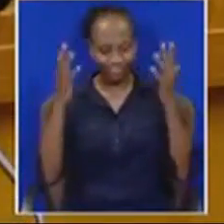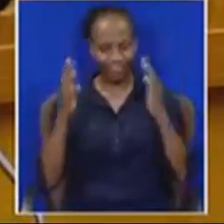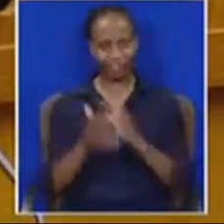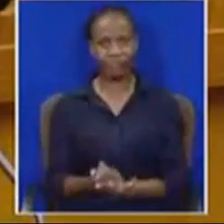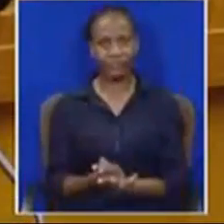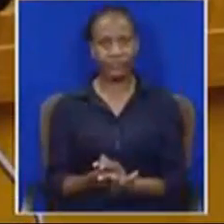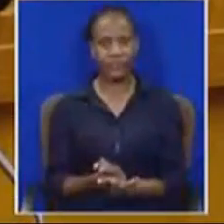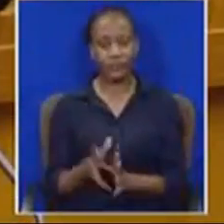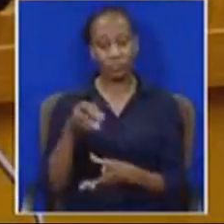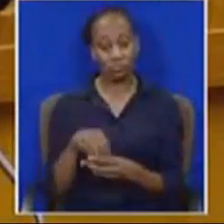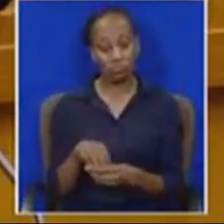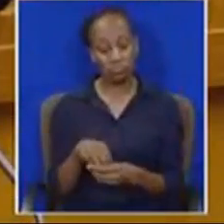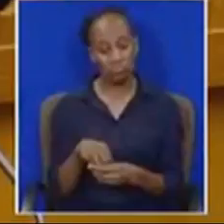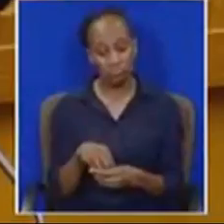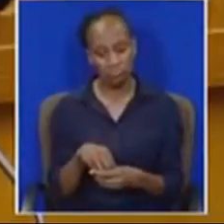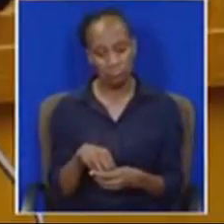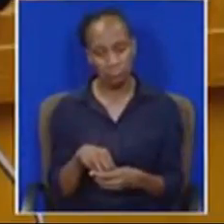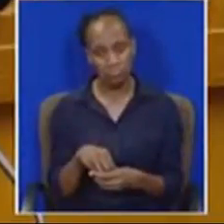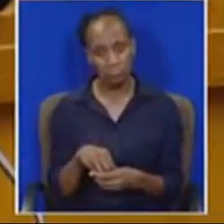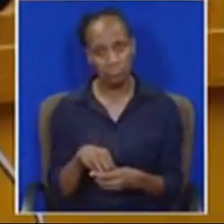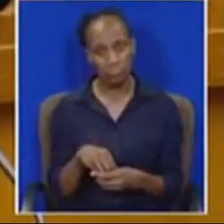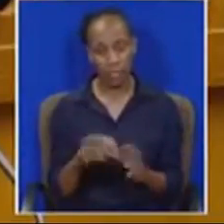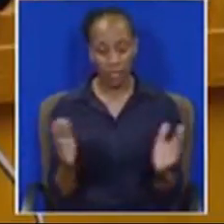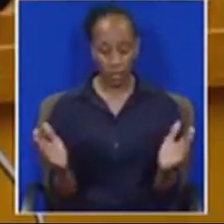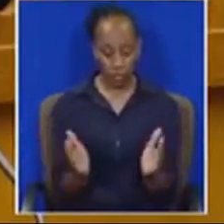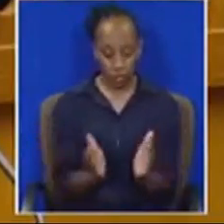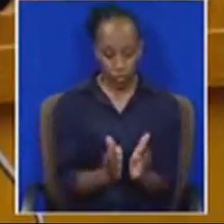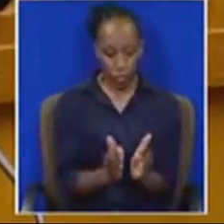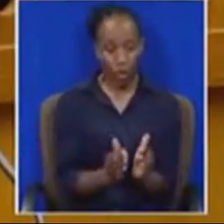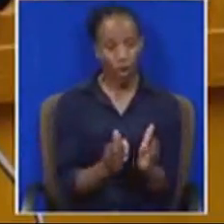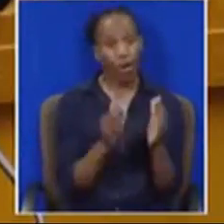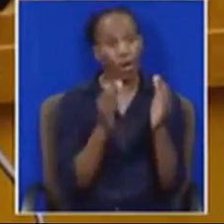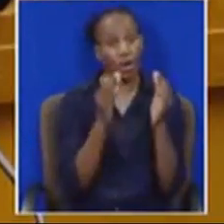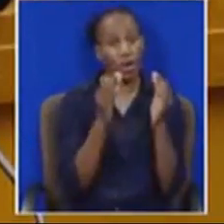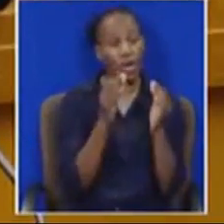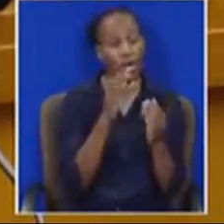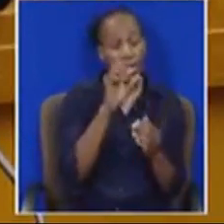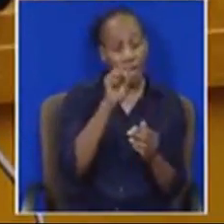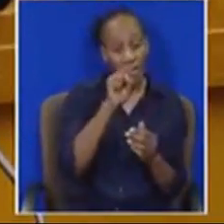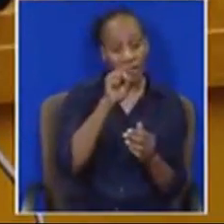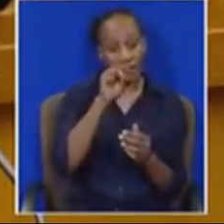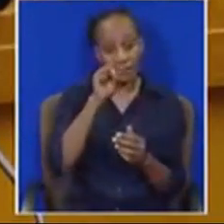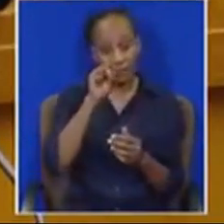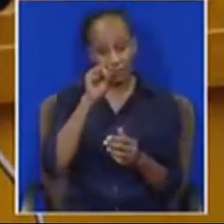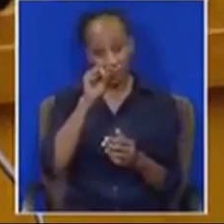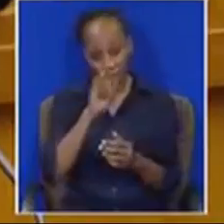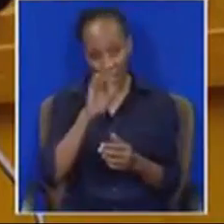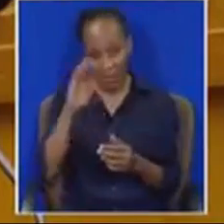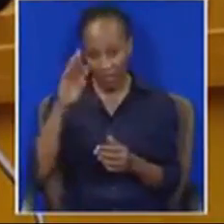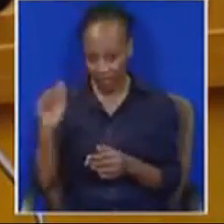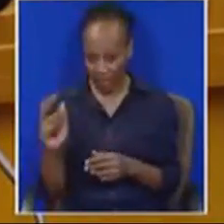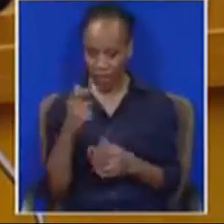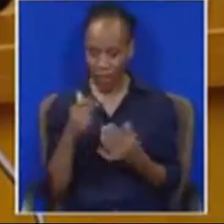Among other things, the Small Enterprise Finance Agency, SEFA, has launched a